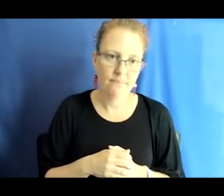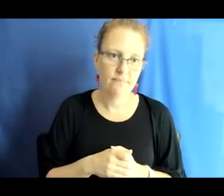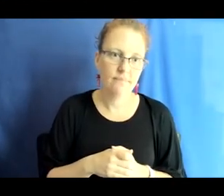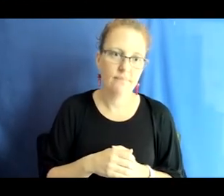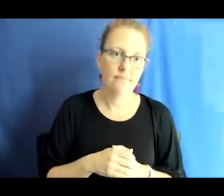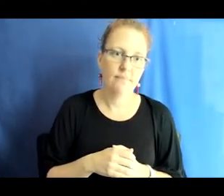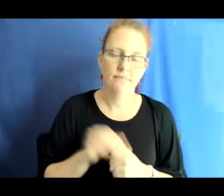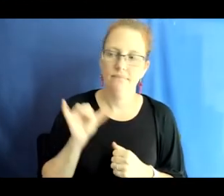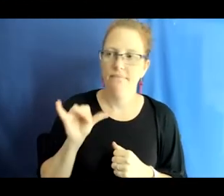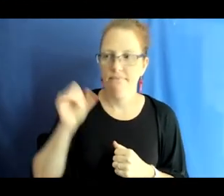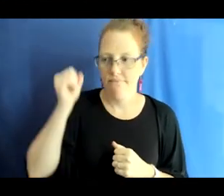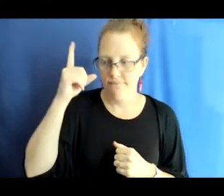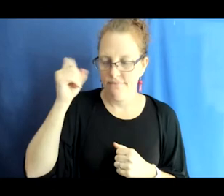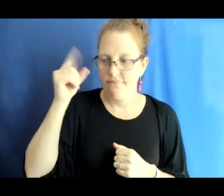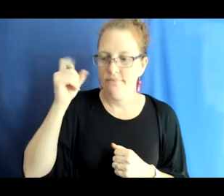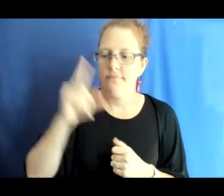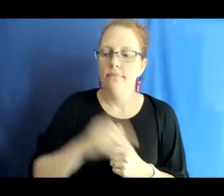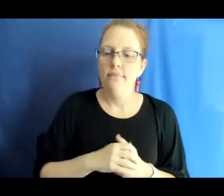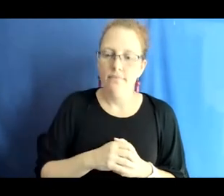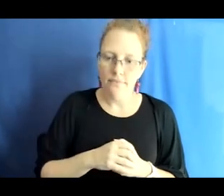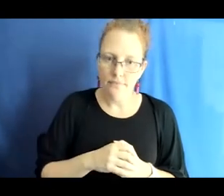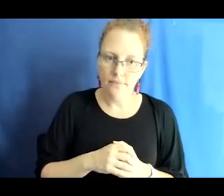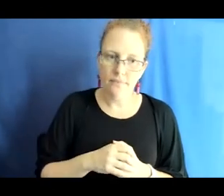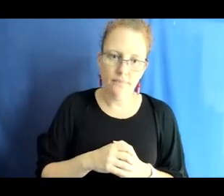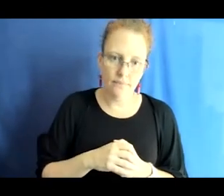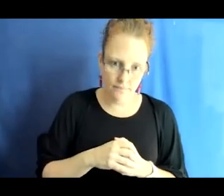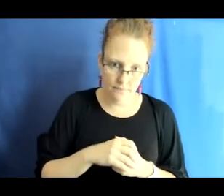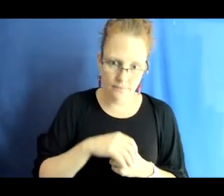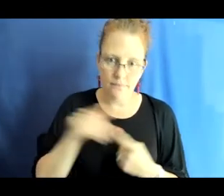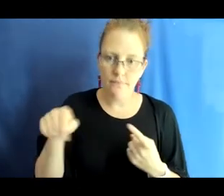When you think back at the whole production,